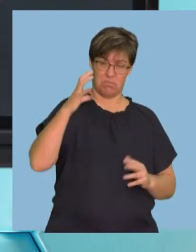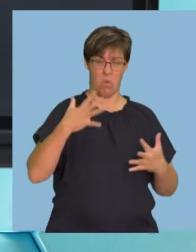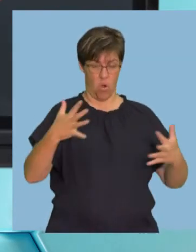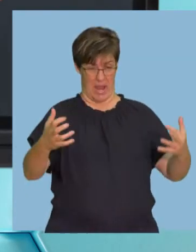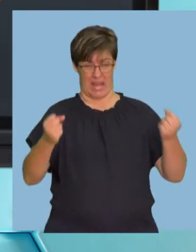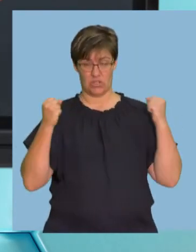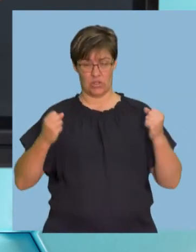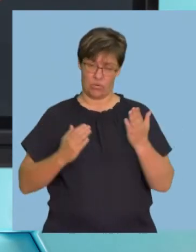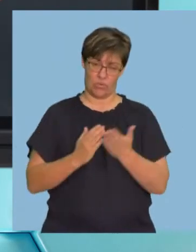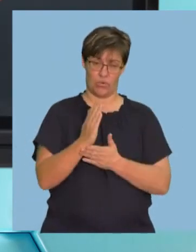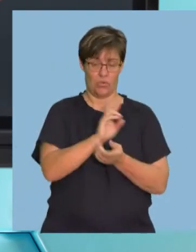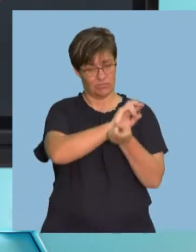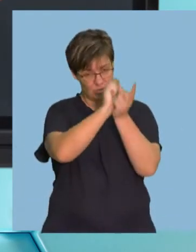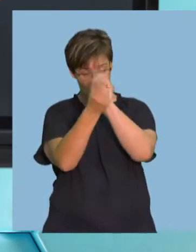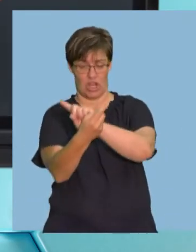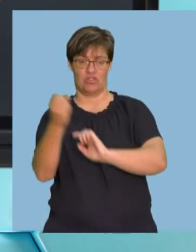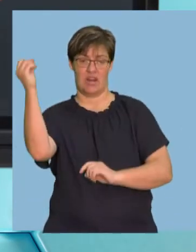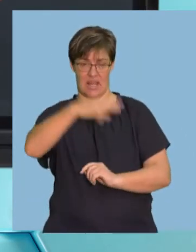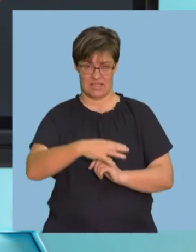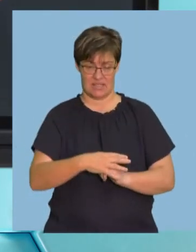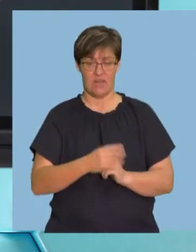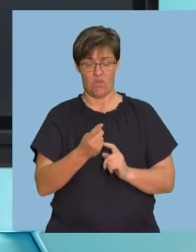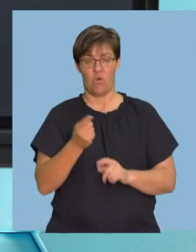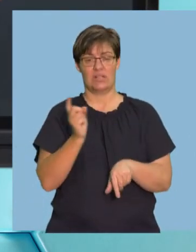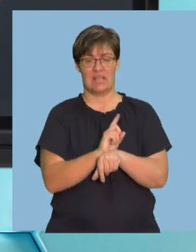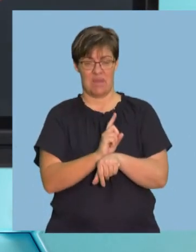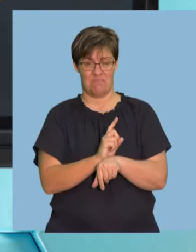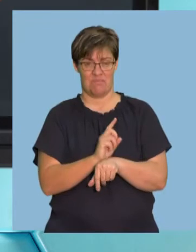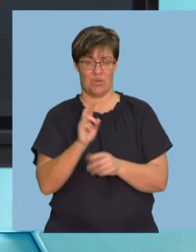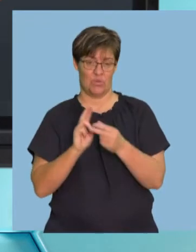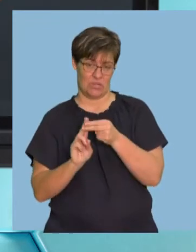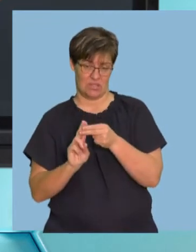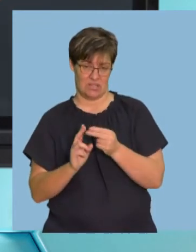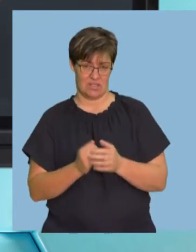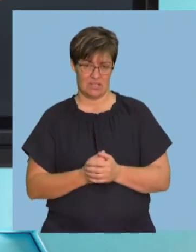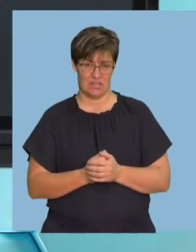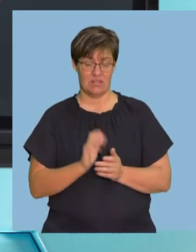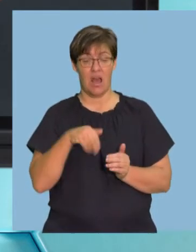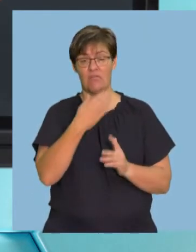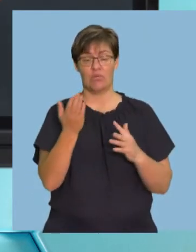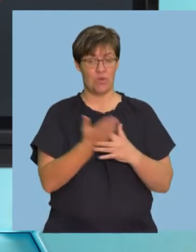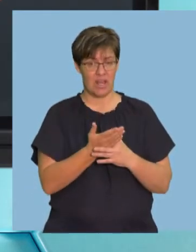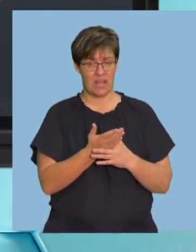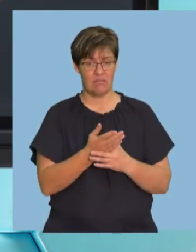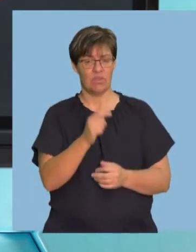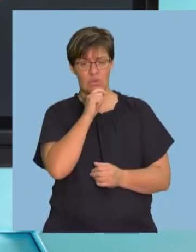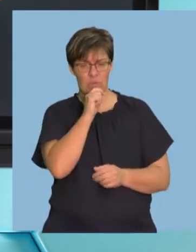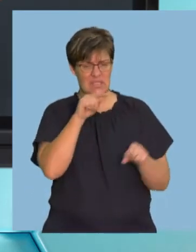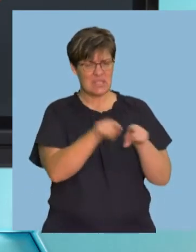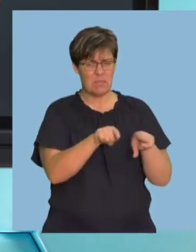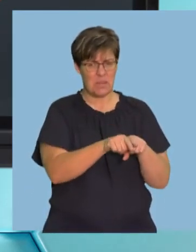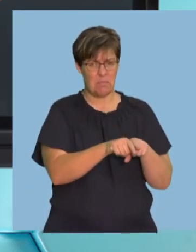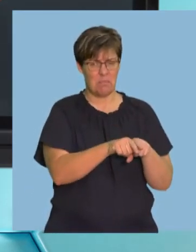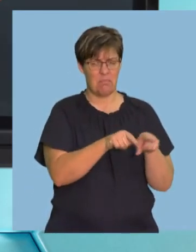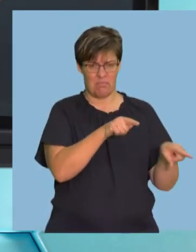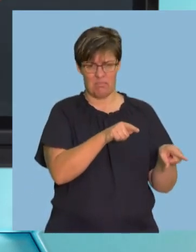greater resistance will transform a lot of energy into other forms per unit time, which is the long and short of it.